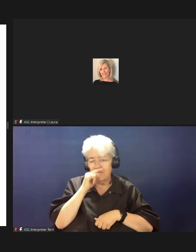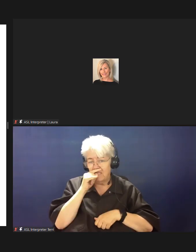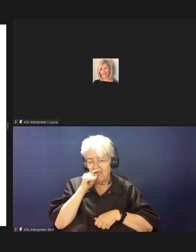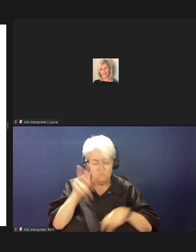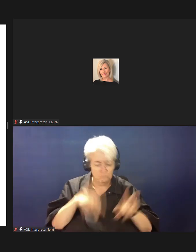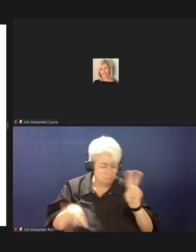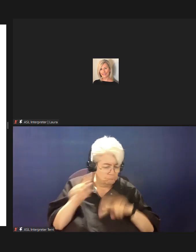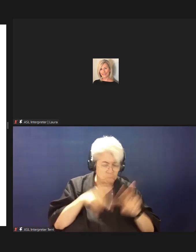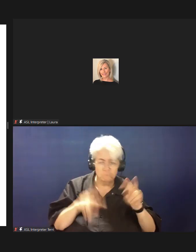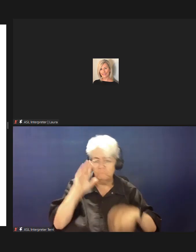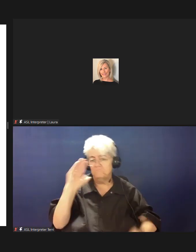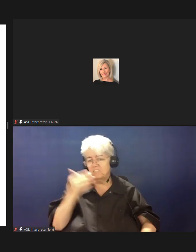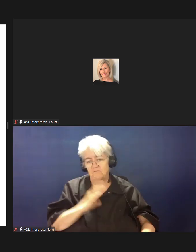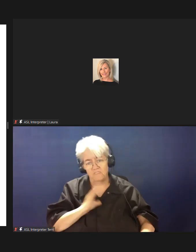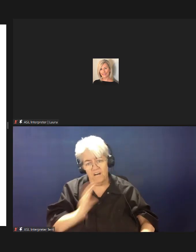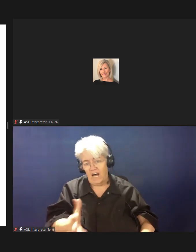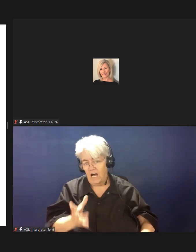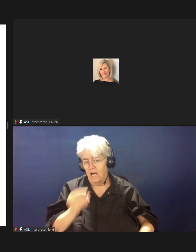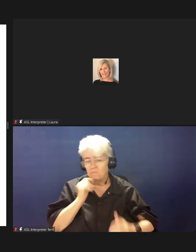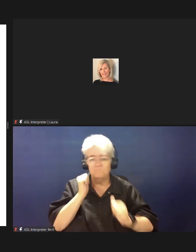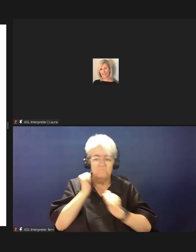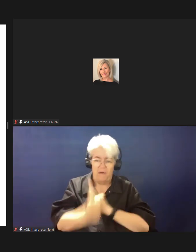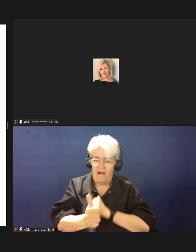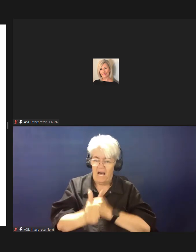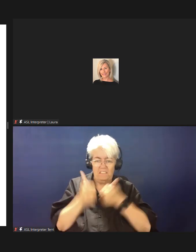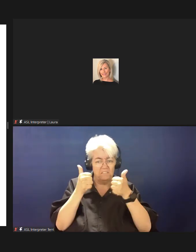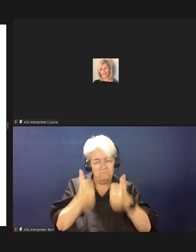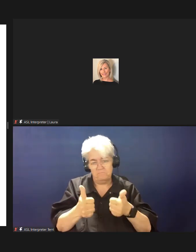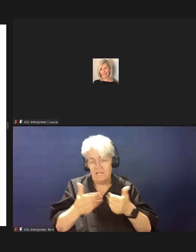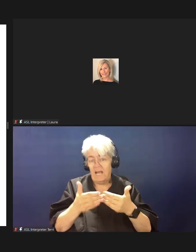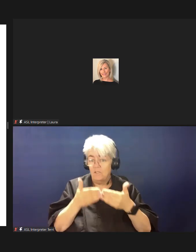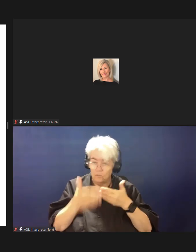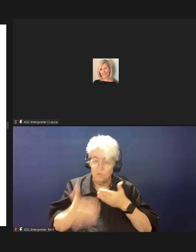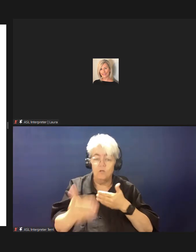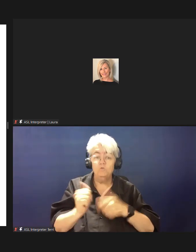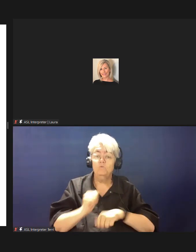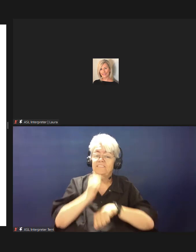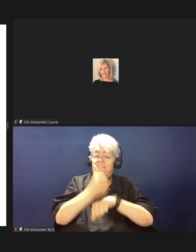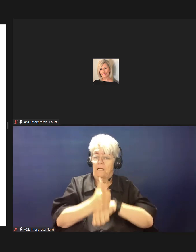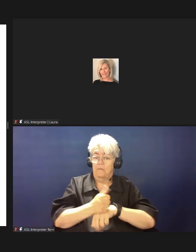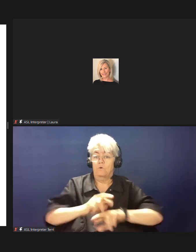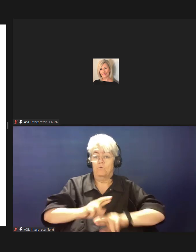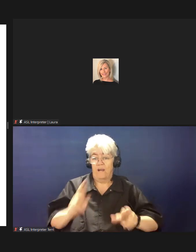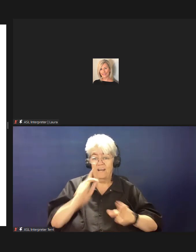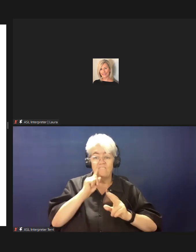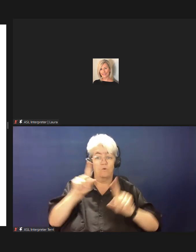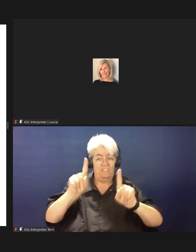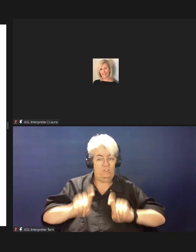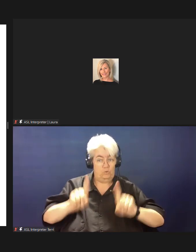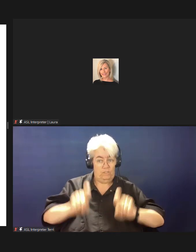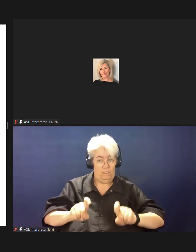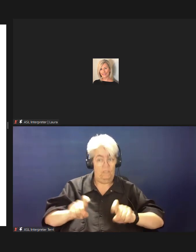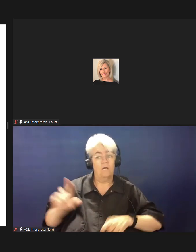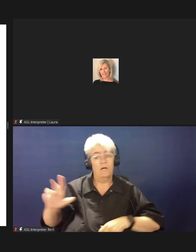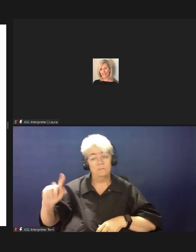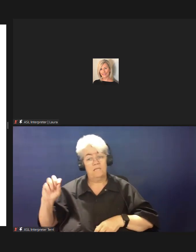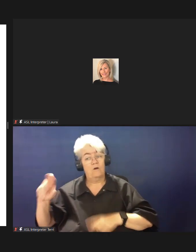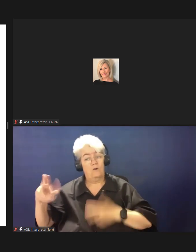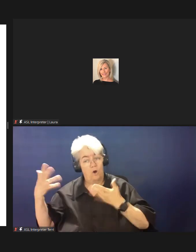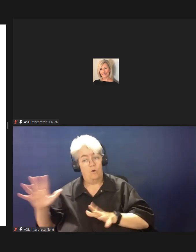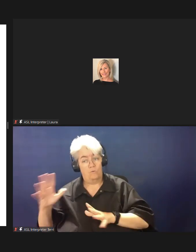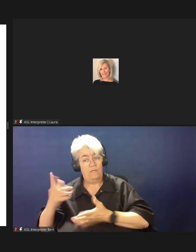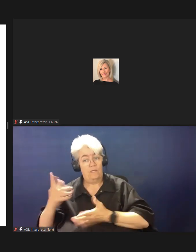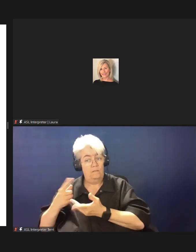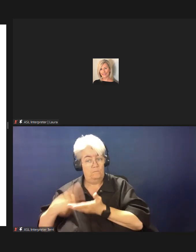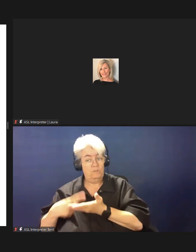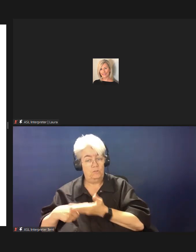this point, and you'll move on to condition the child for the screening process, which Terry mentioned. If